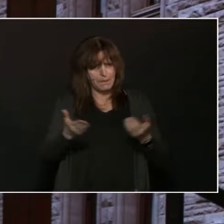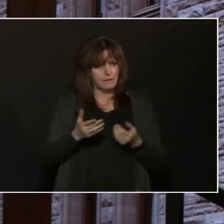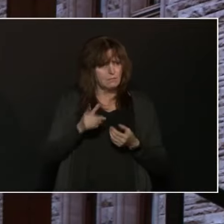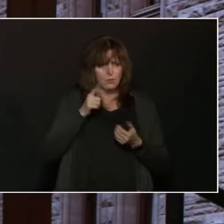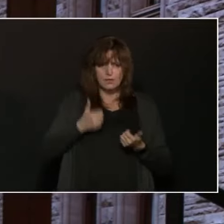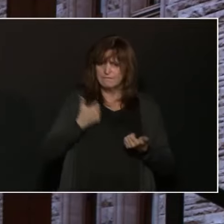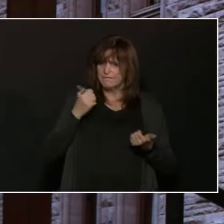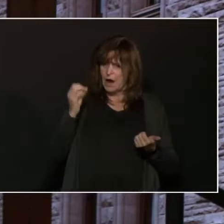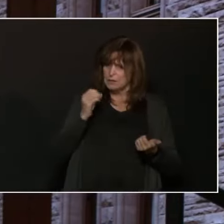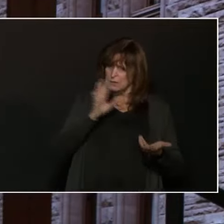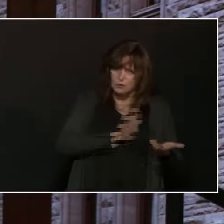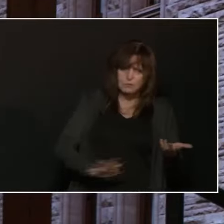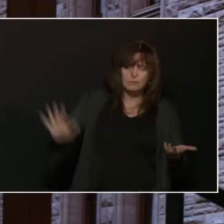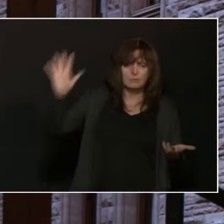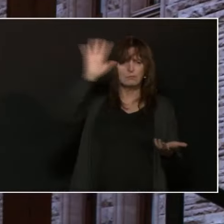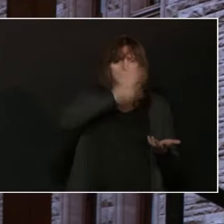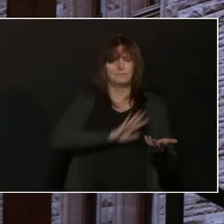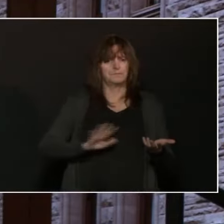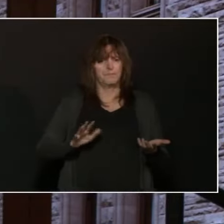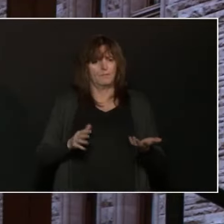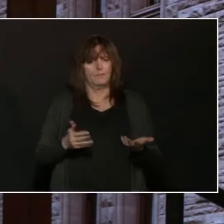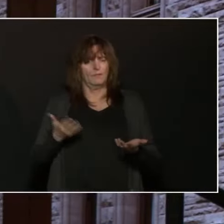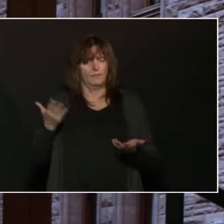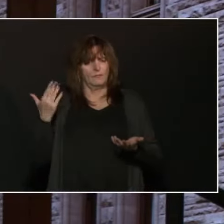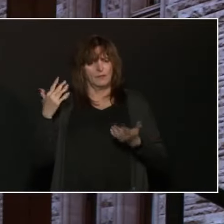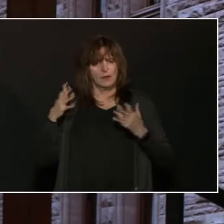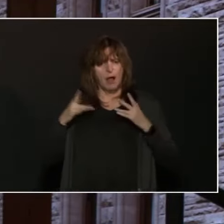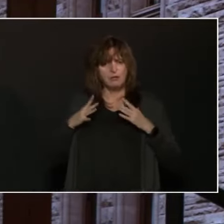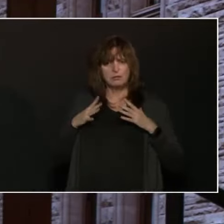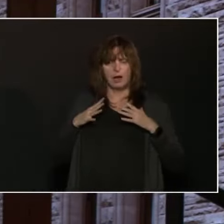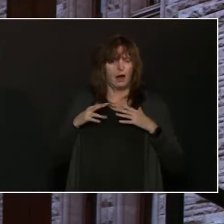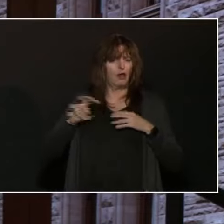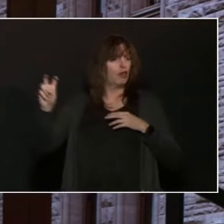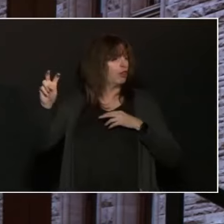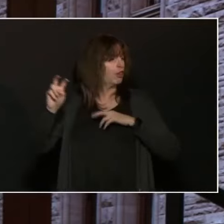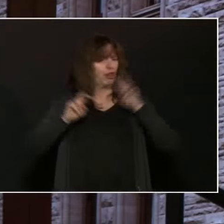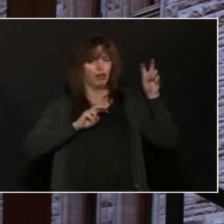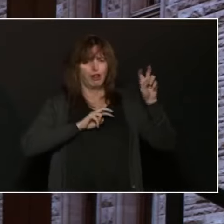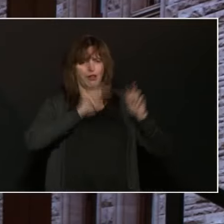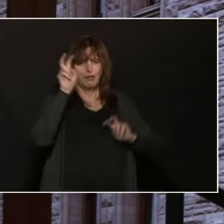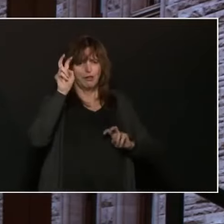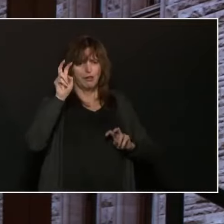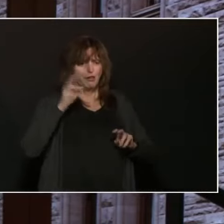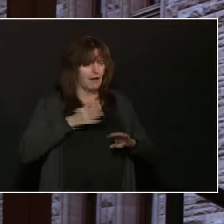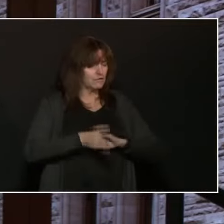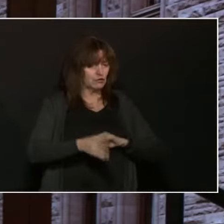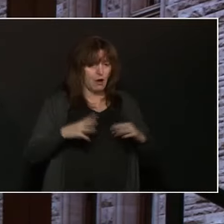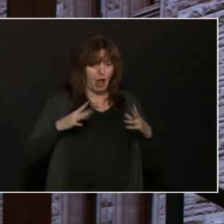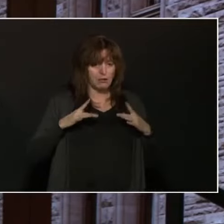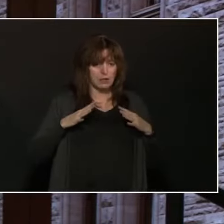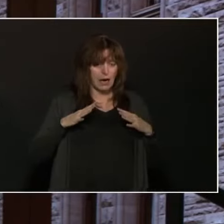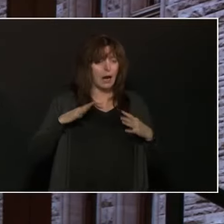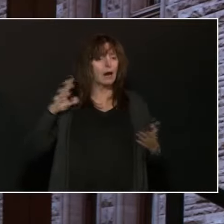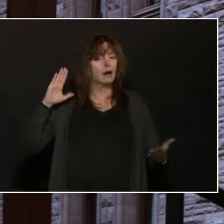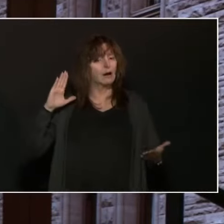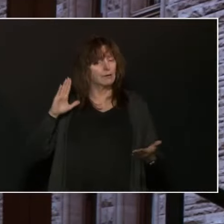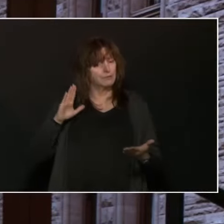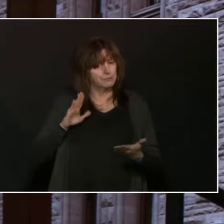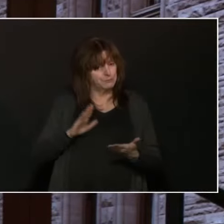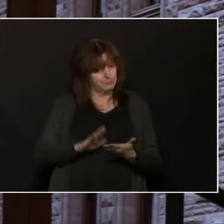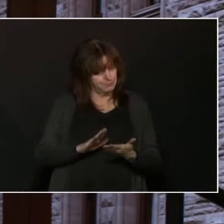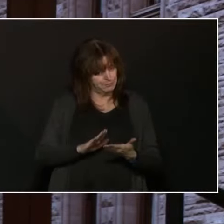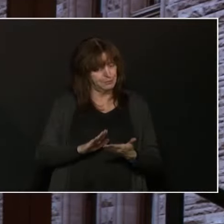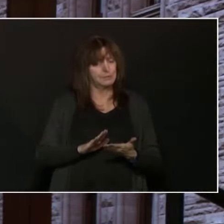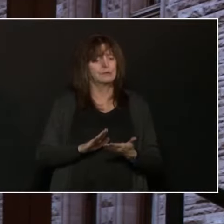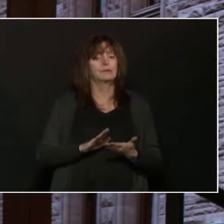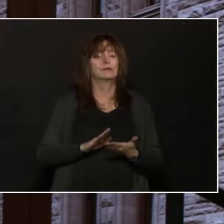of decreased mobility during the holiday season, the post-holiday people have stepped up to the task. The drop has been apparent. We've